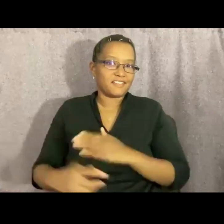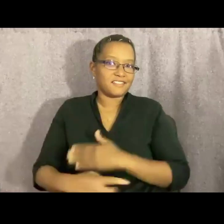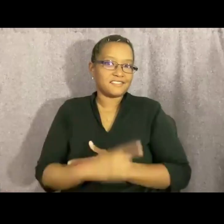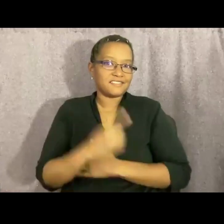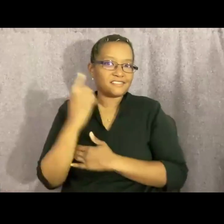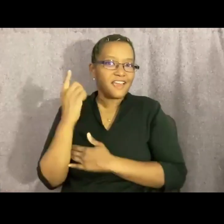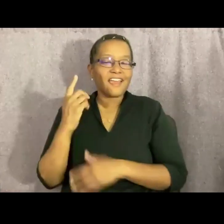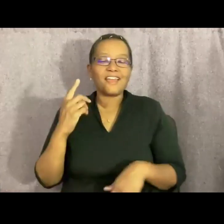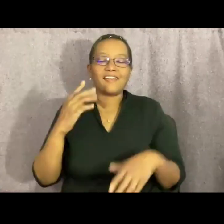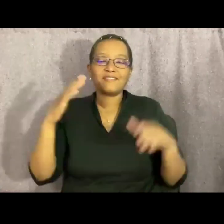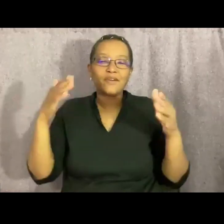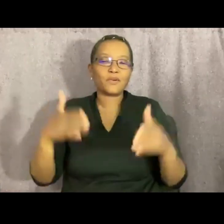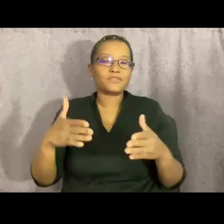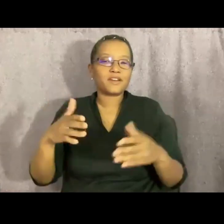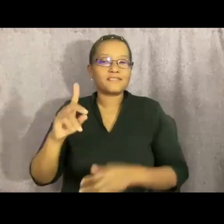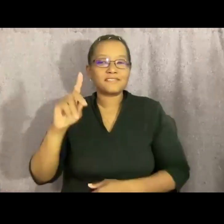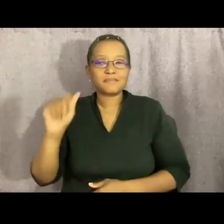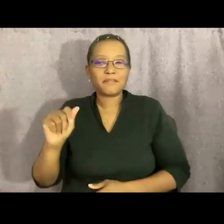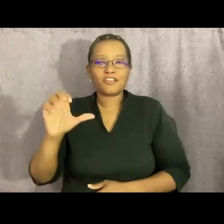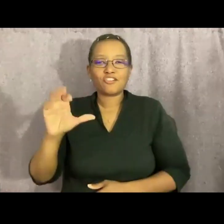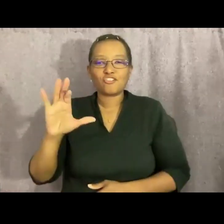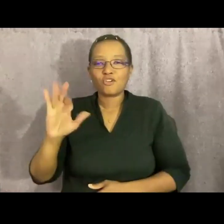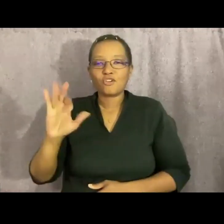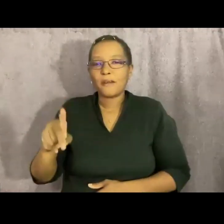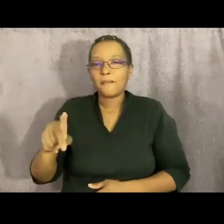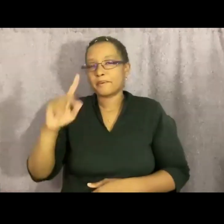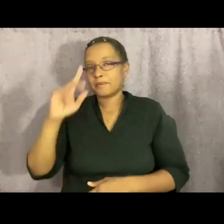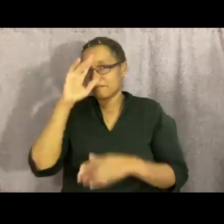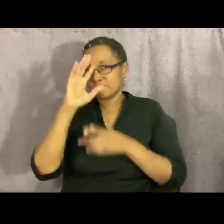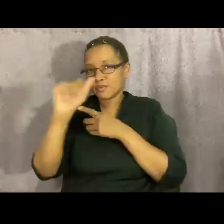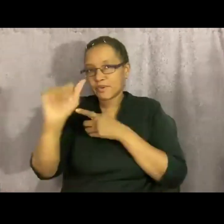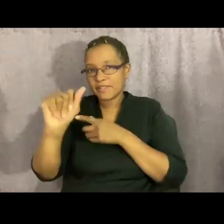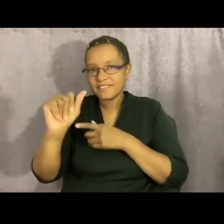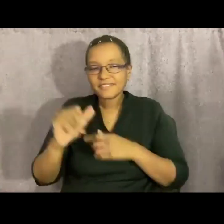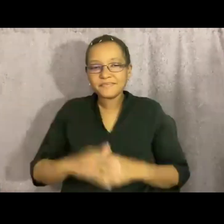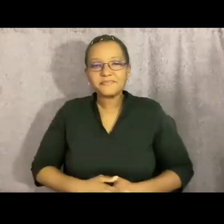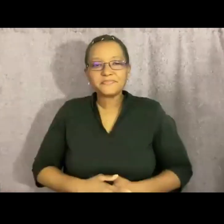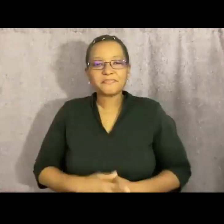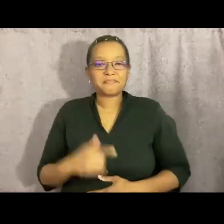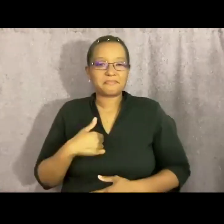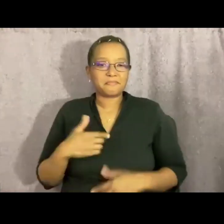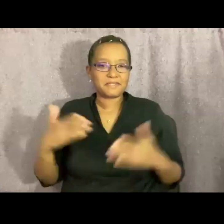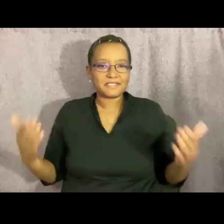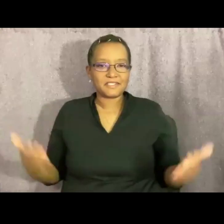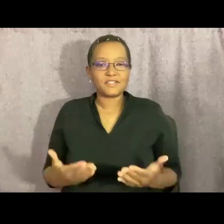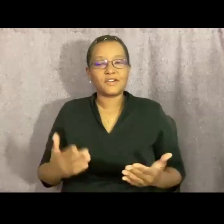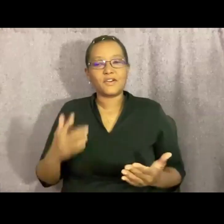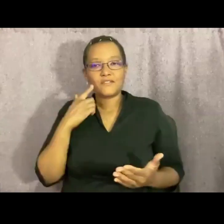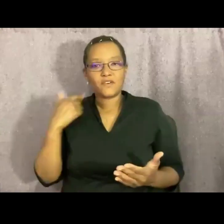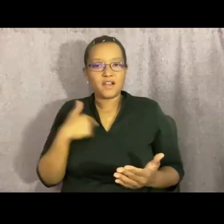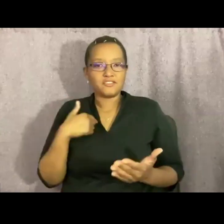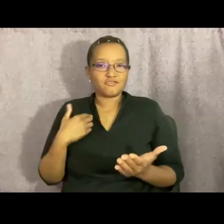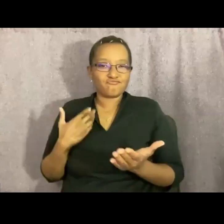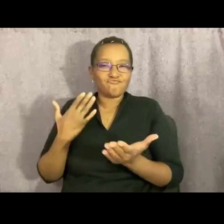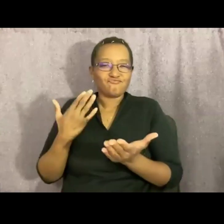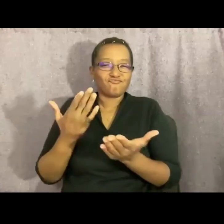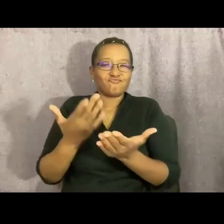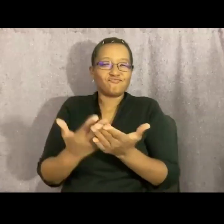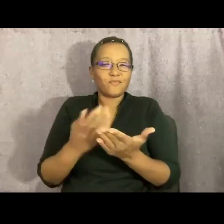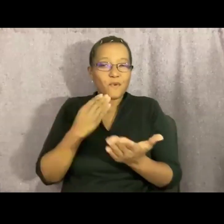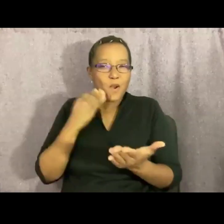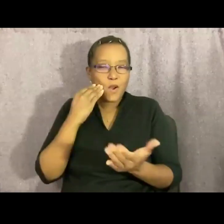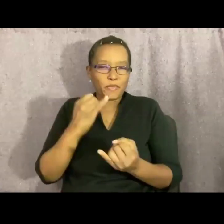criminalization law and contemporary coercive institutionalization law, as well as in broader social and legal understandings